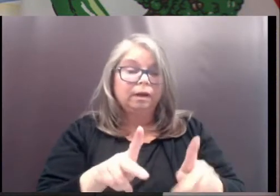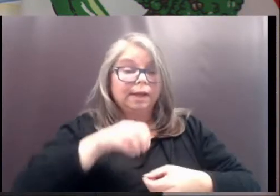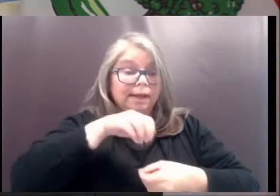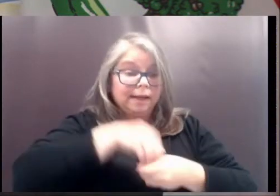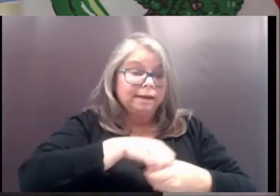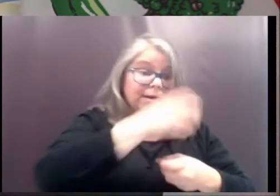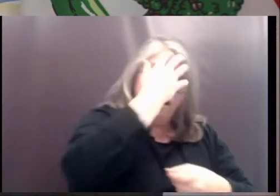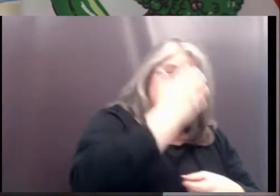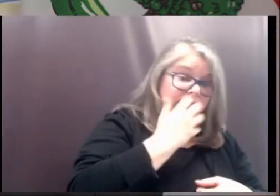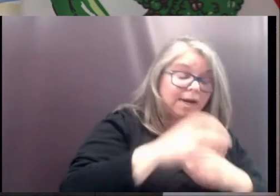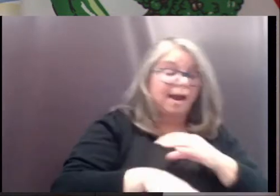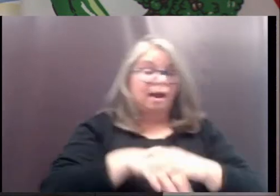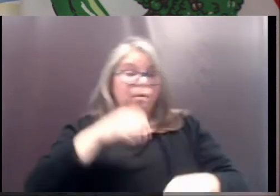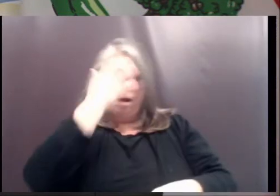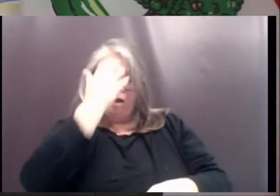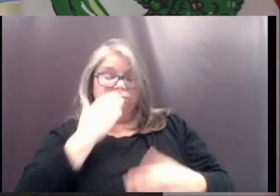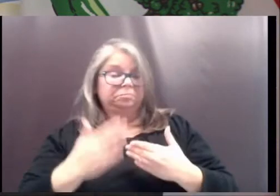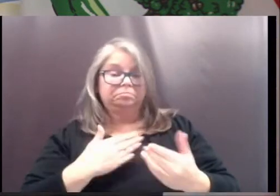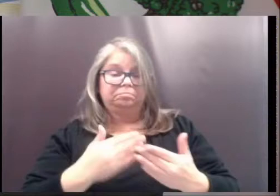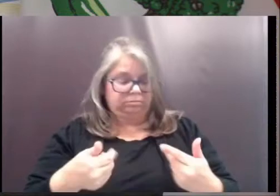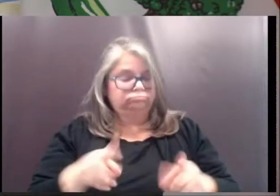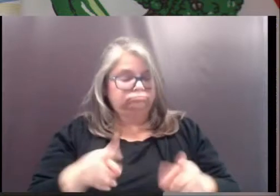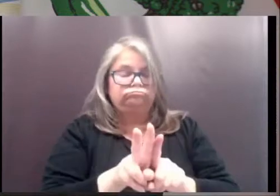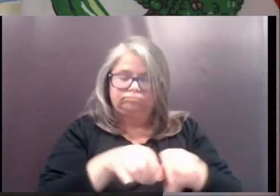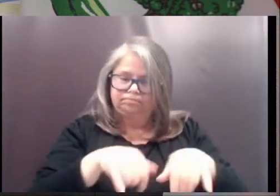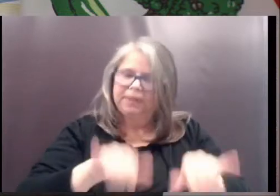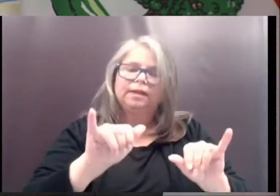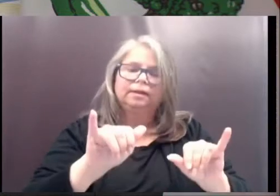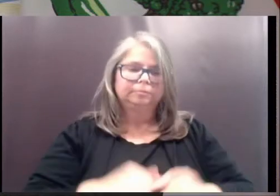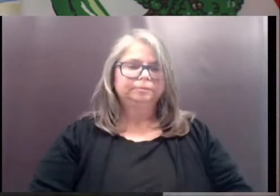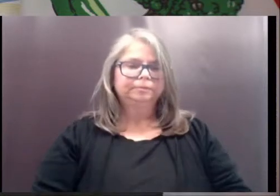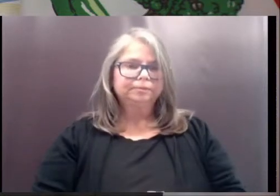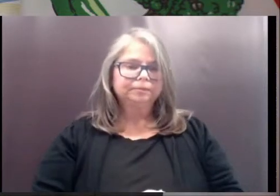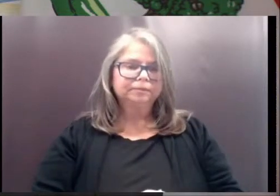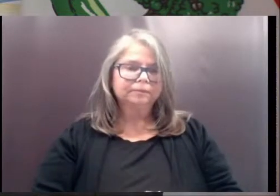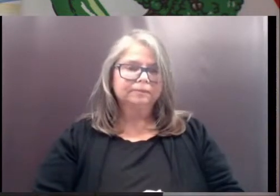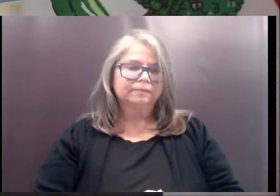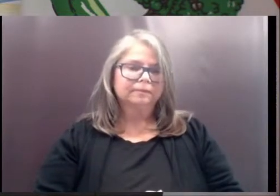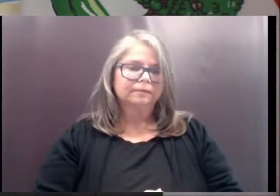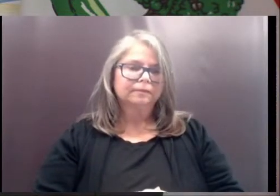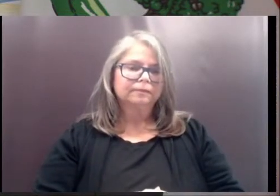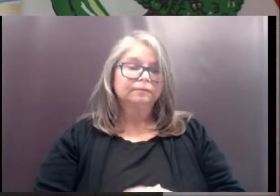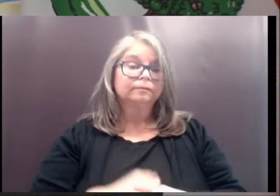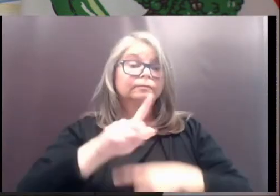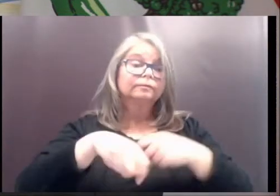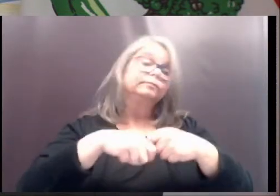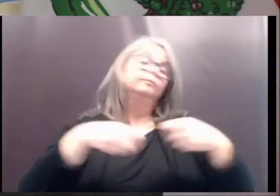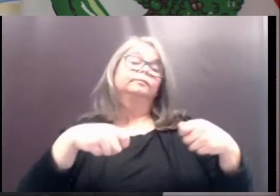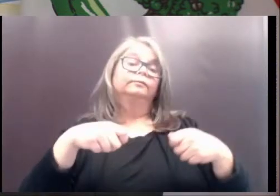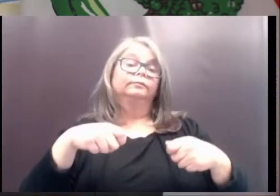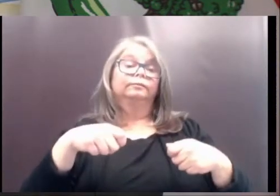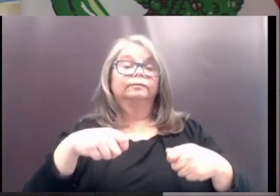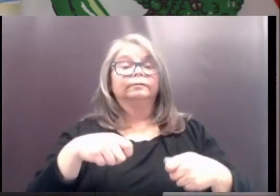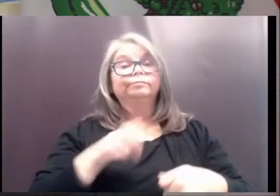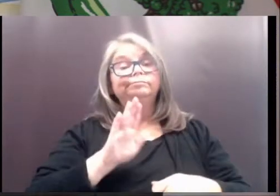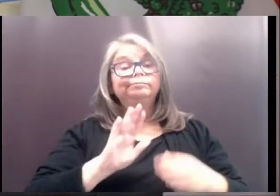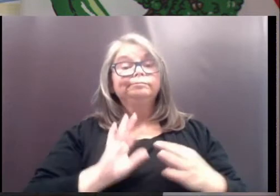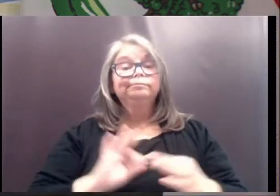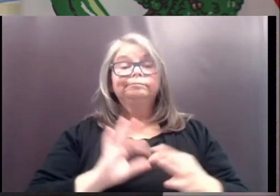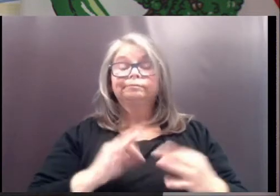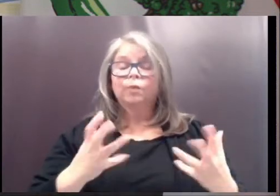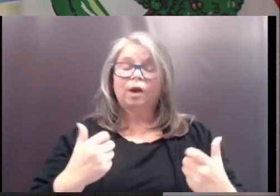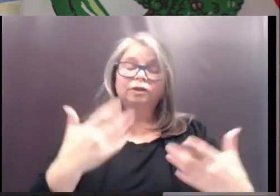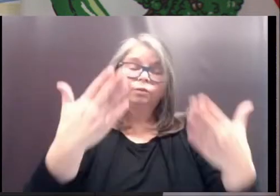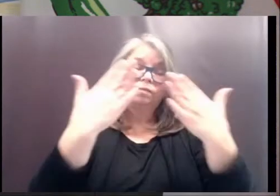service. In closing, I do want to reiterate Dr. Morrison's comments of thanking Islanders for their response